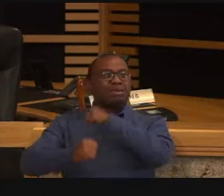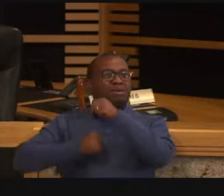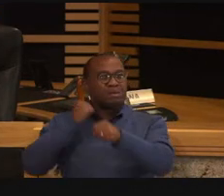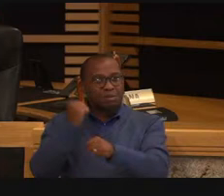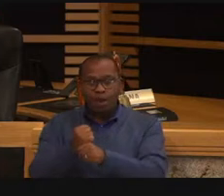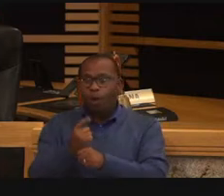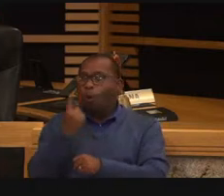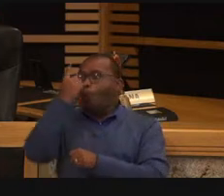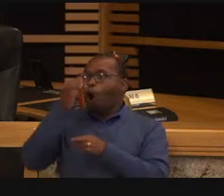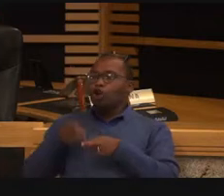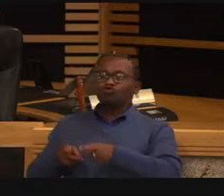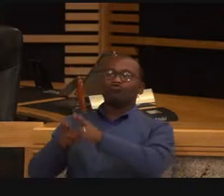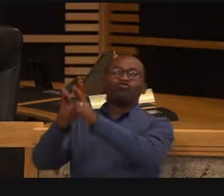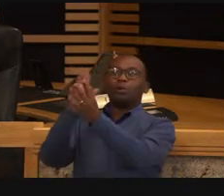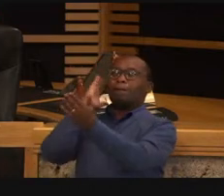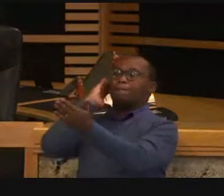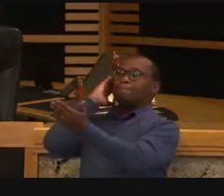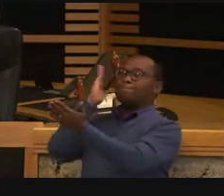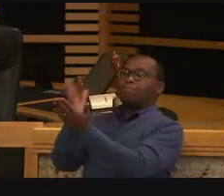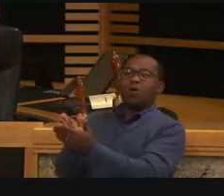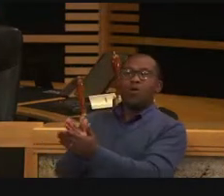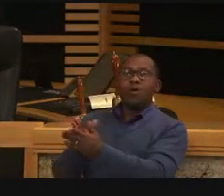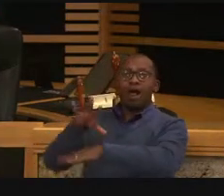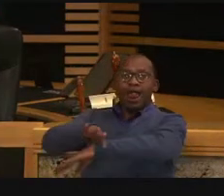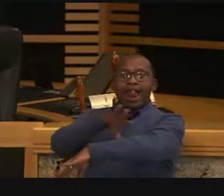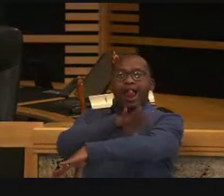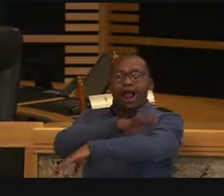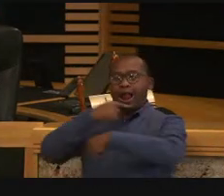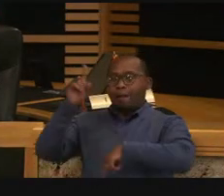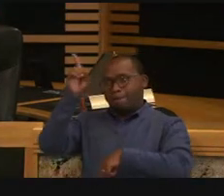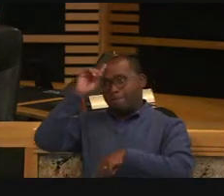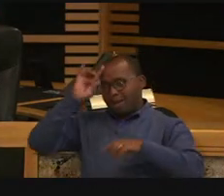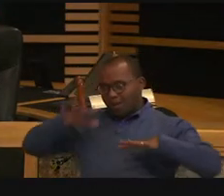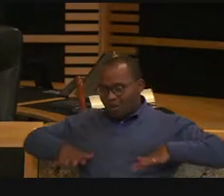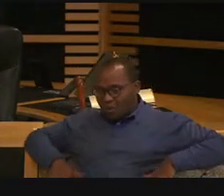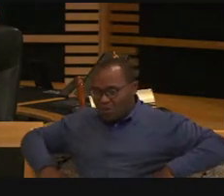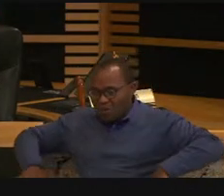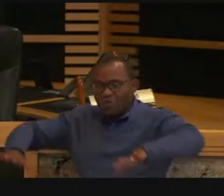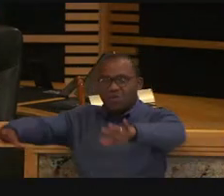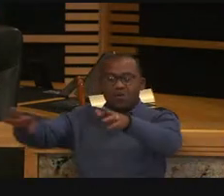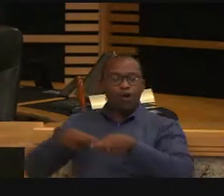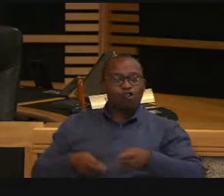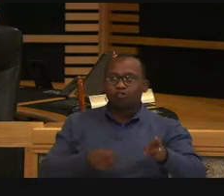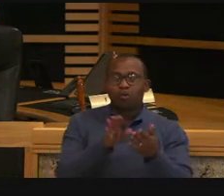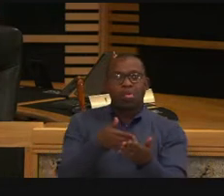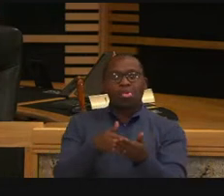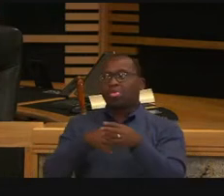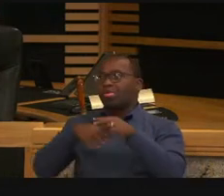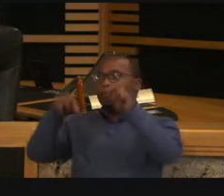pha kude. Ligqitha zonke iilali zethu, azinandlela, azinambane.